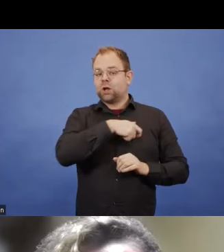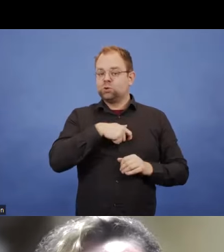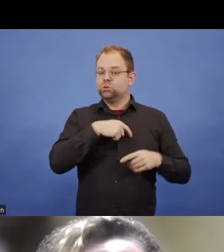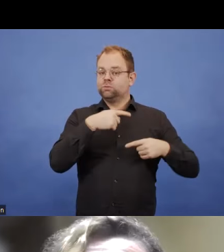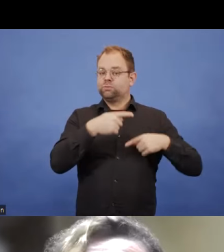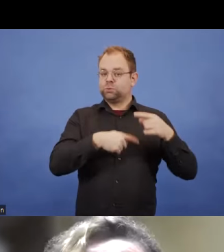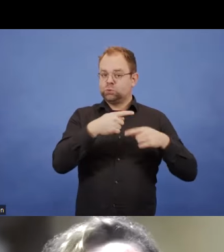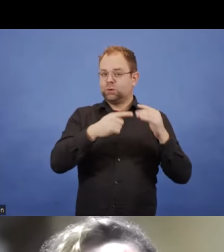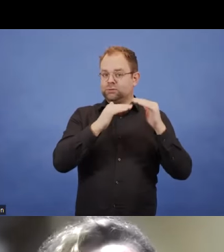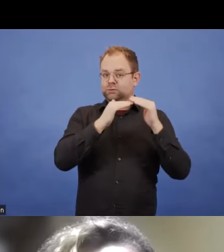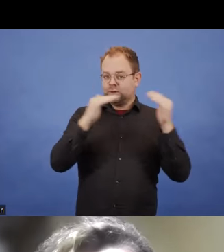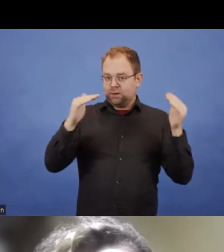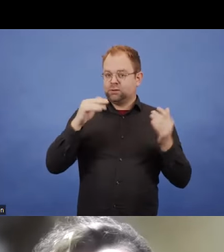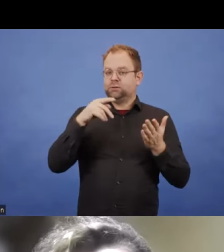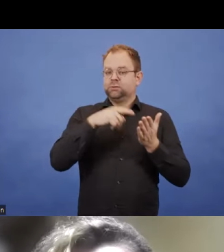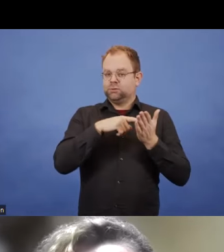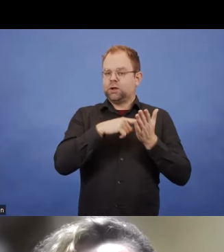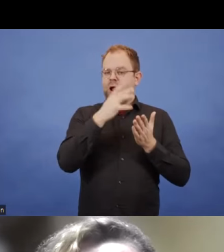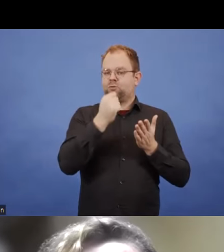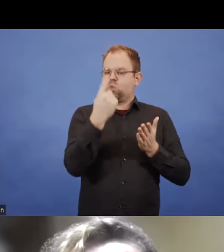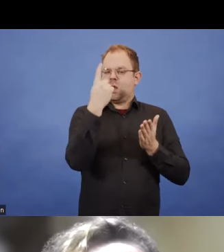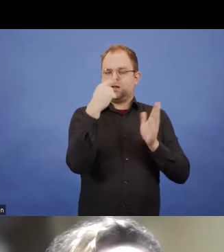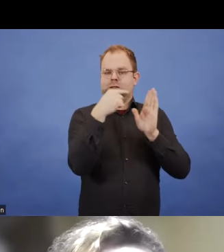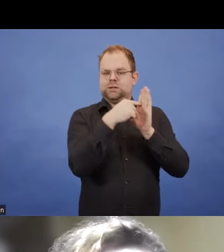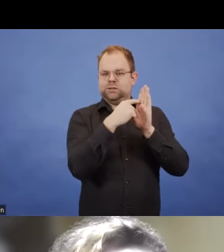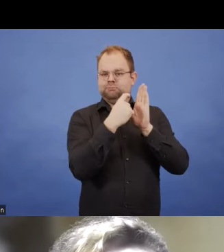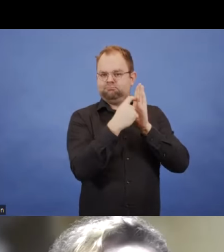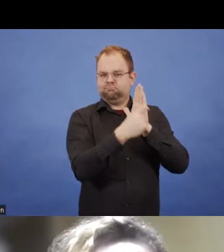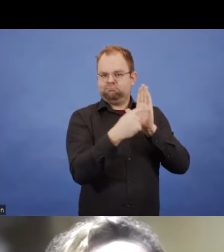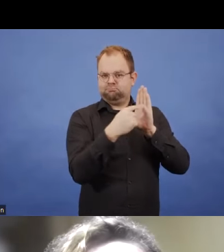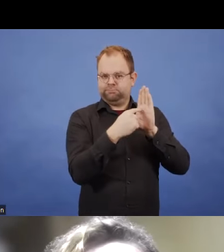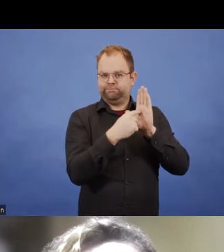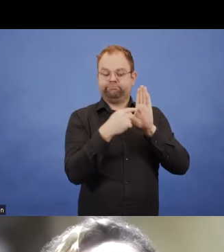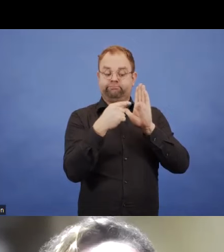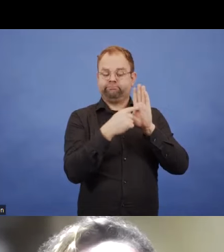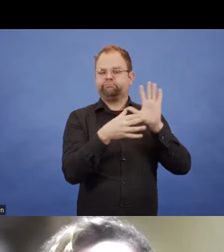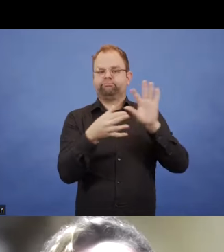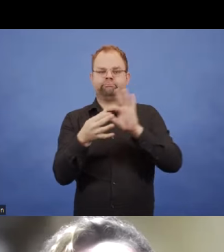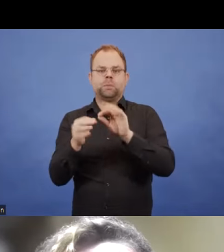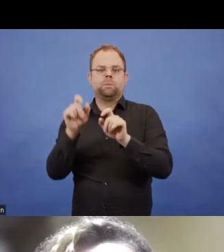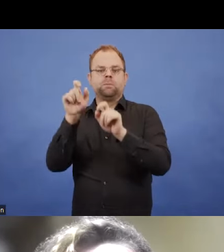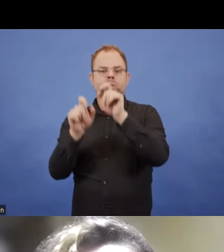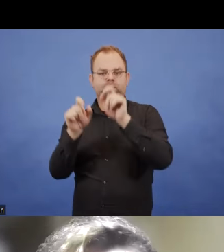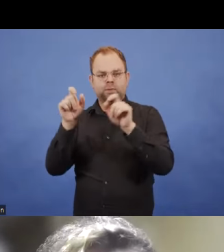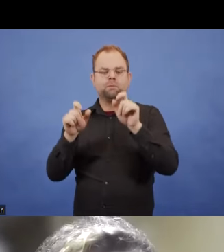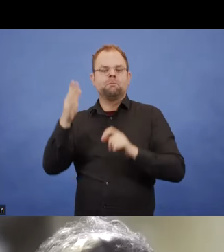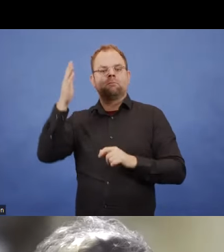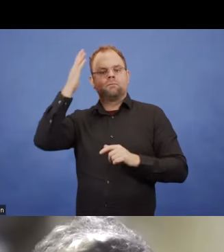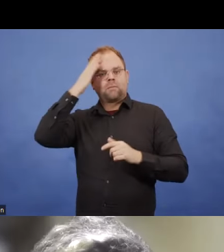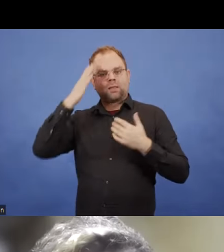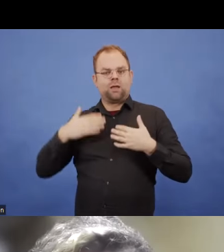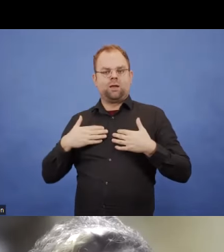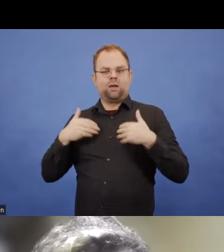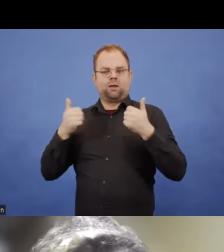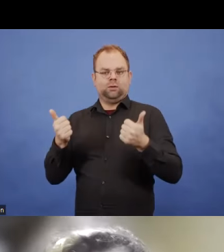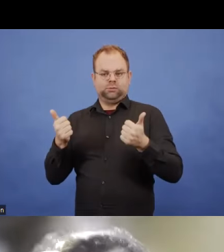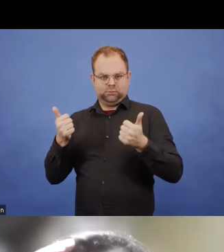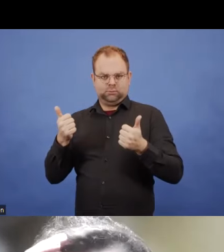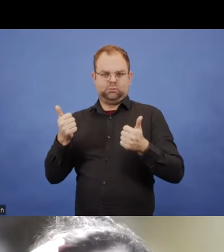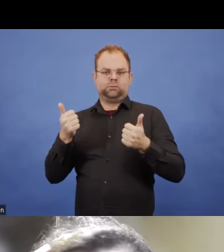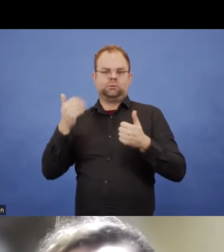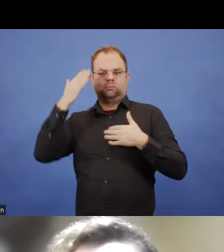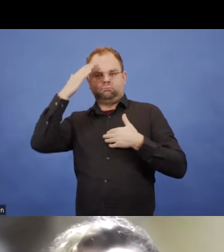condition and intellectual disabilities. We decided to dedicate a chapter only for persons with